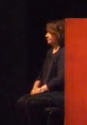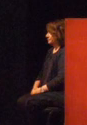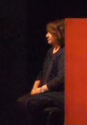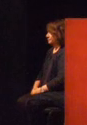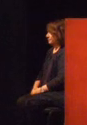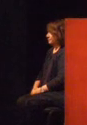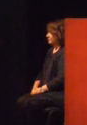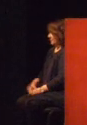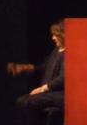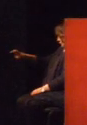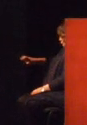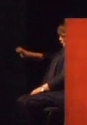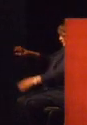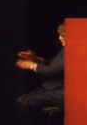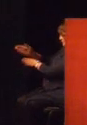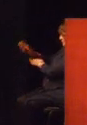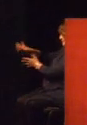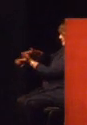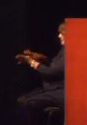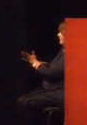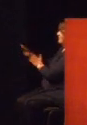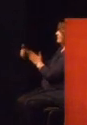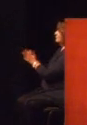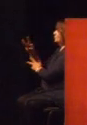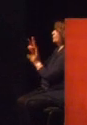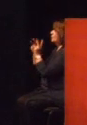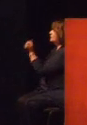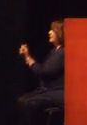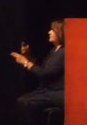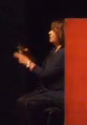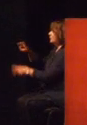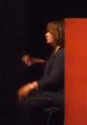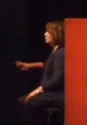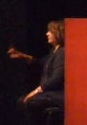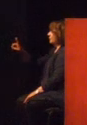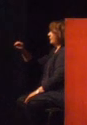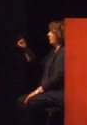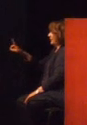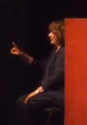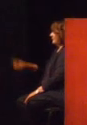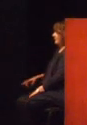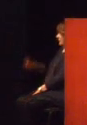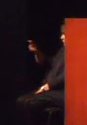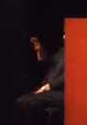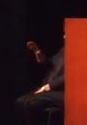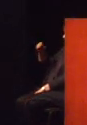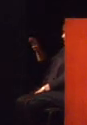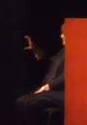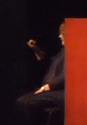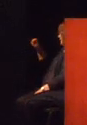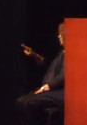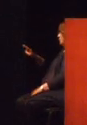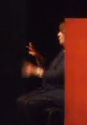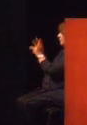The Transfer and Career Center developed new workshops titled Transfer 101, UC Tag, and CSU Application